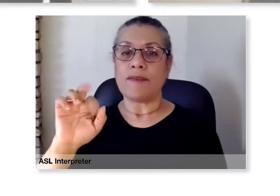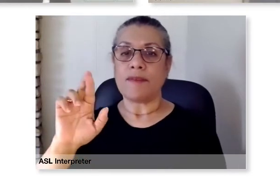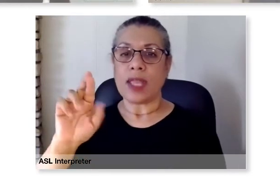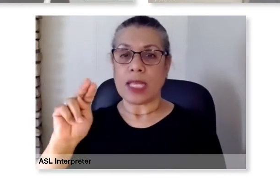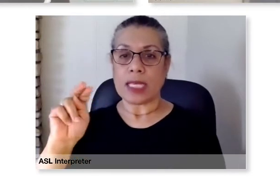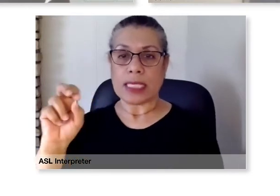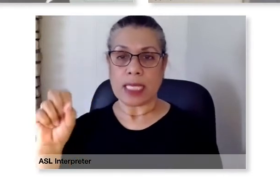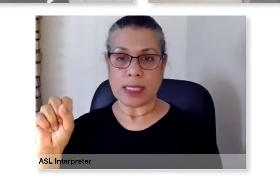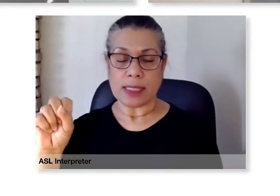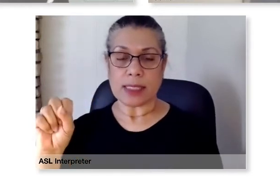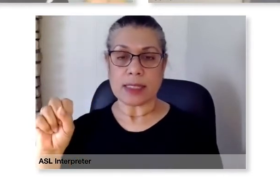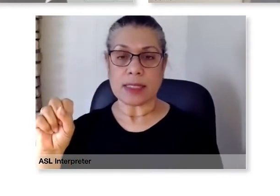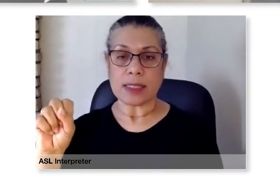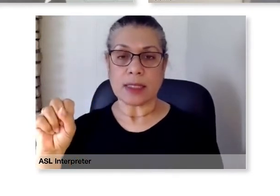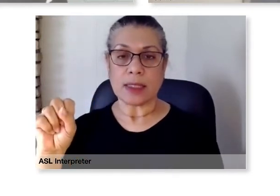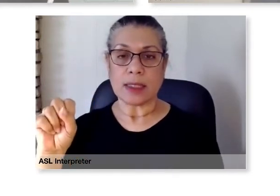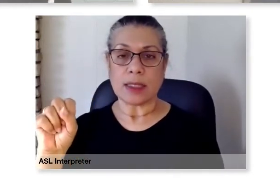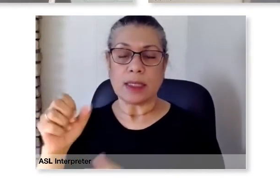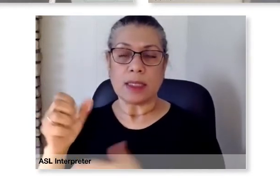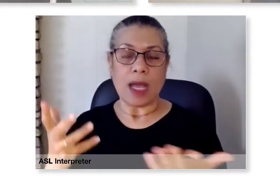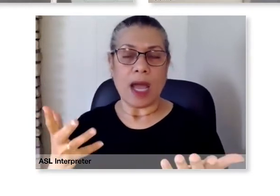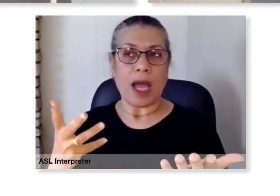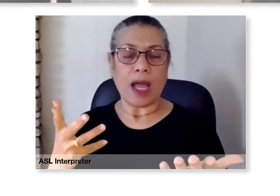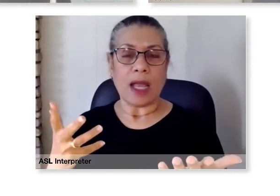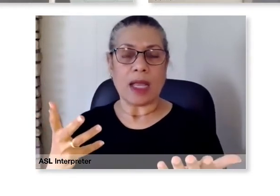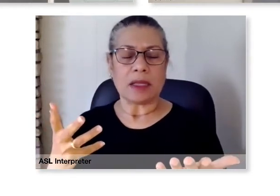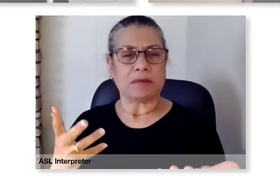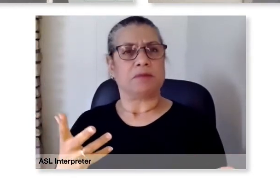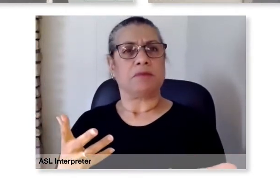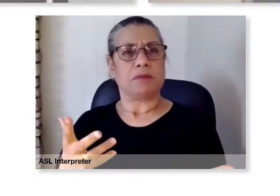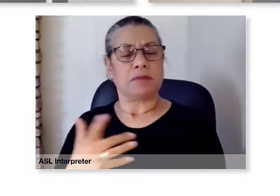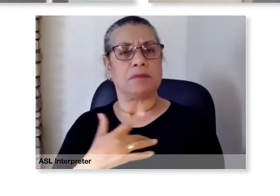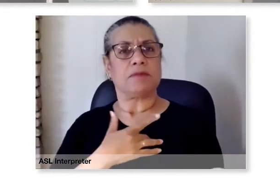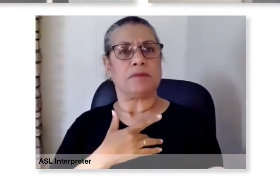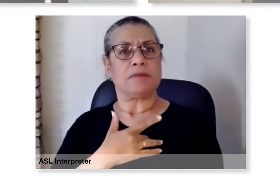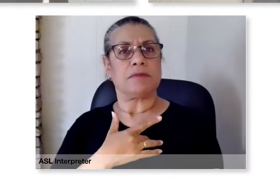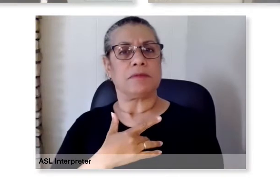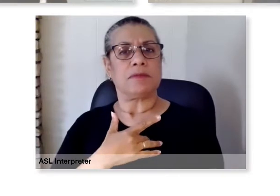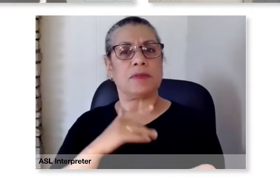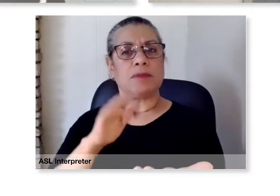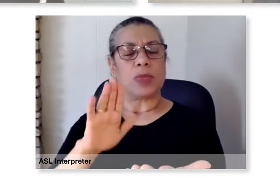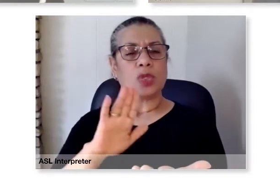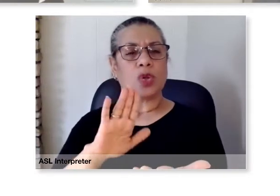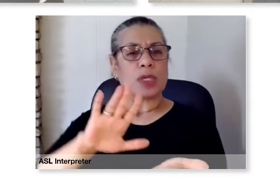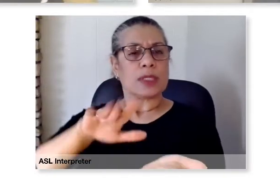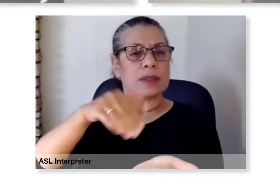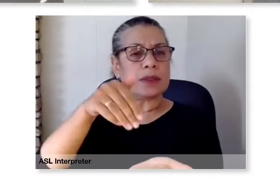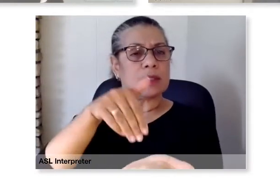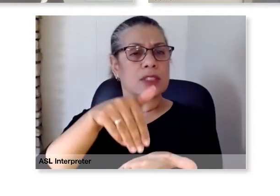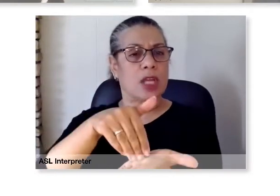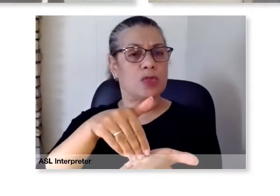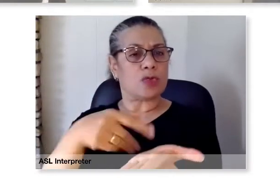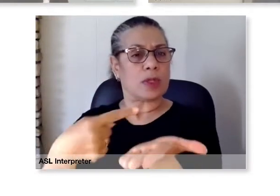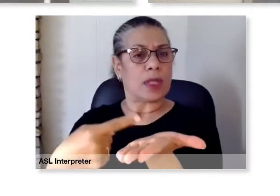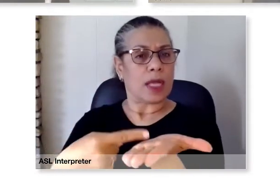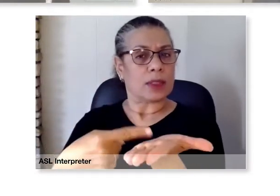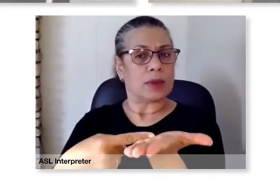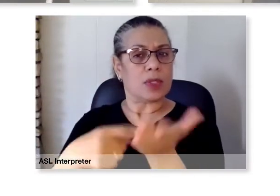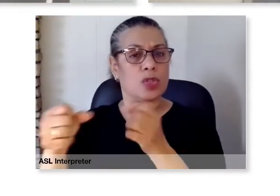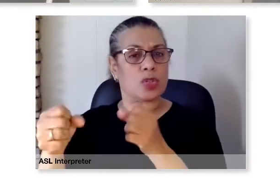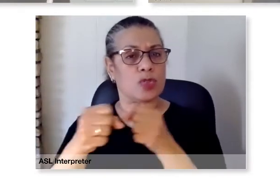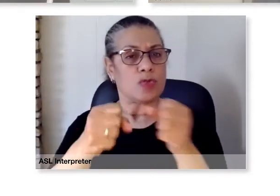you spoke about, I was really struck by your central argument, which is that the strategy of